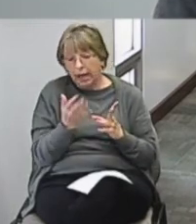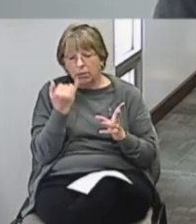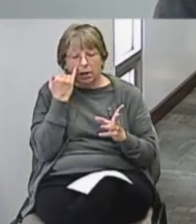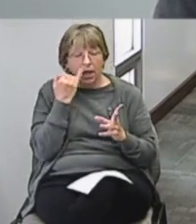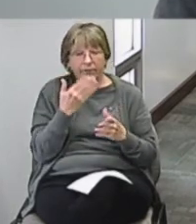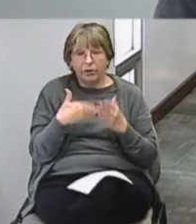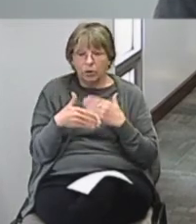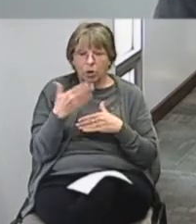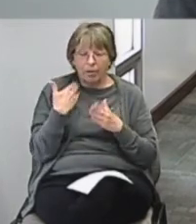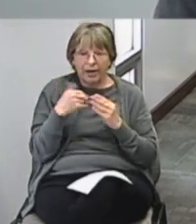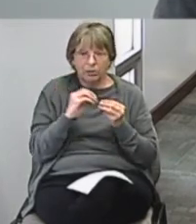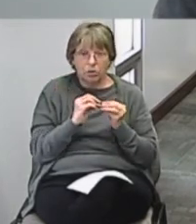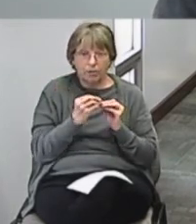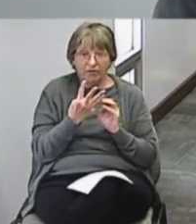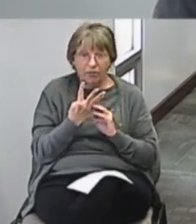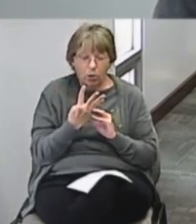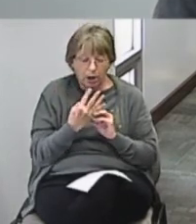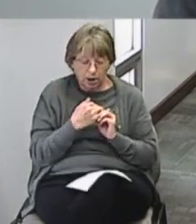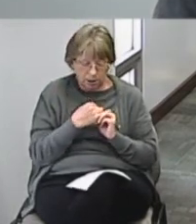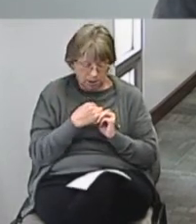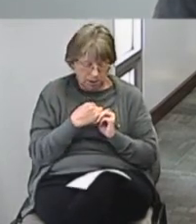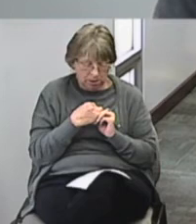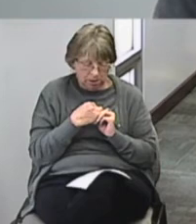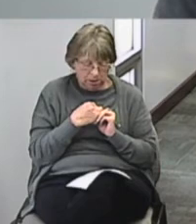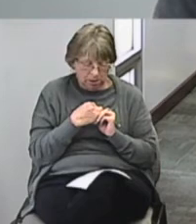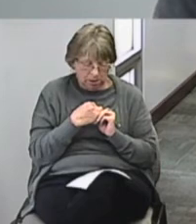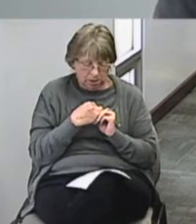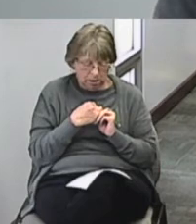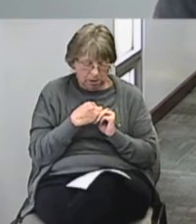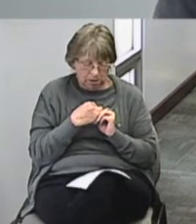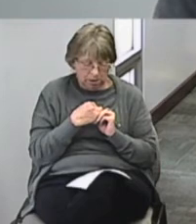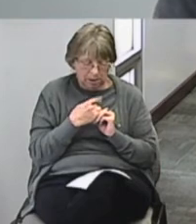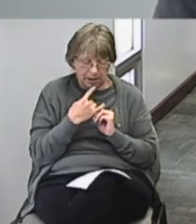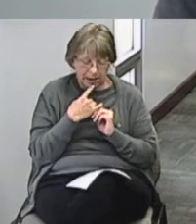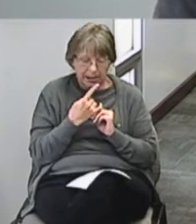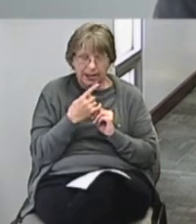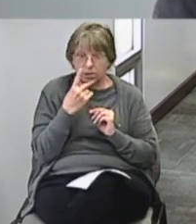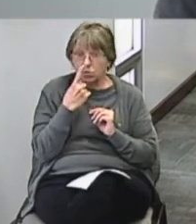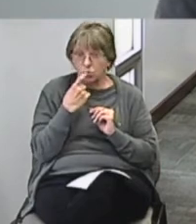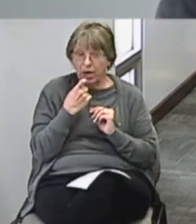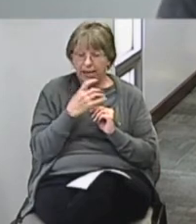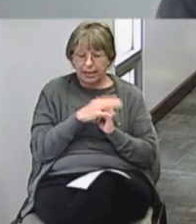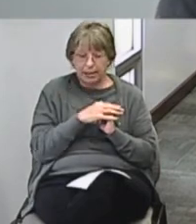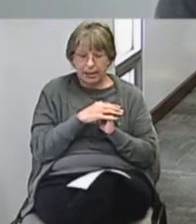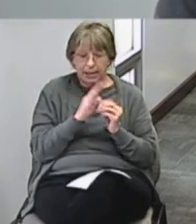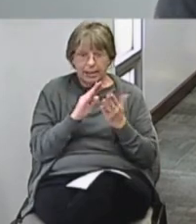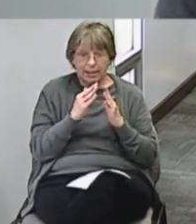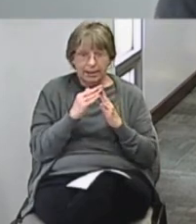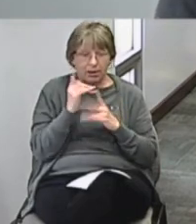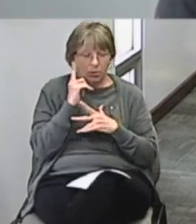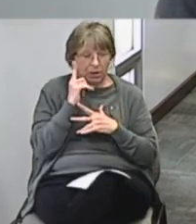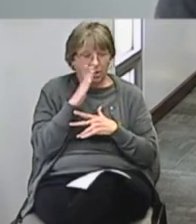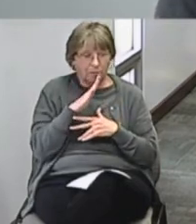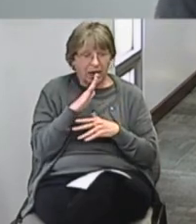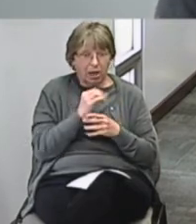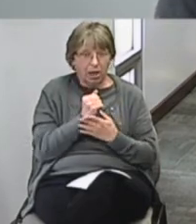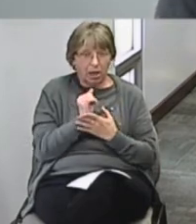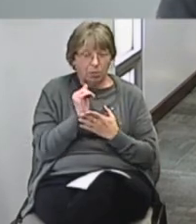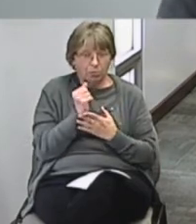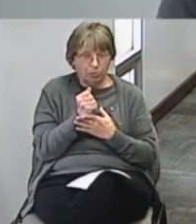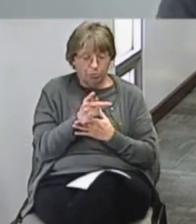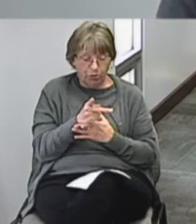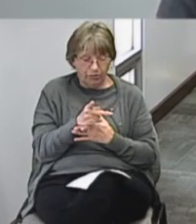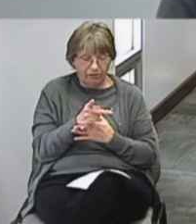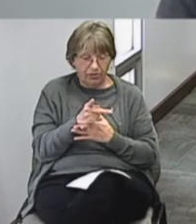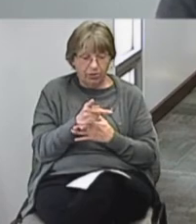to number 4 there, where it says in red there, the city will consider approval of incentives for job creation,